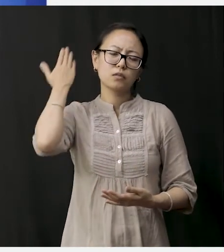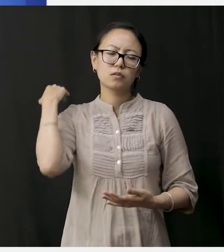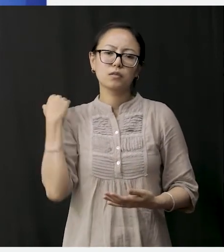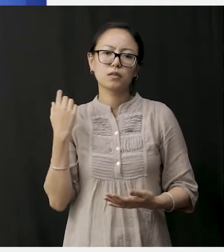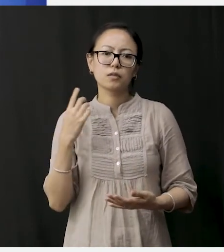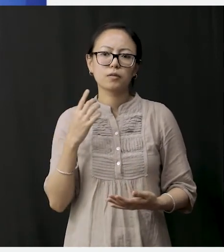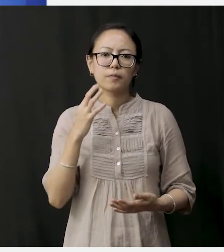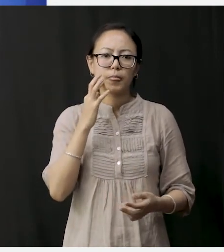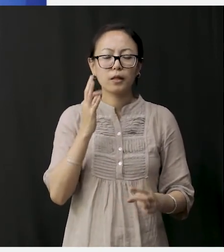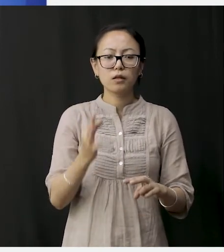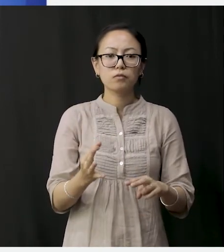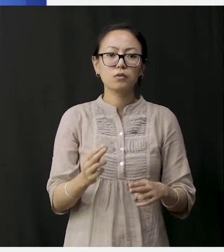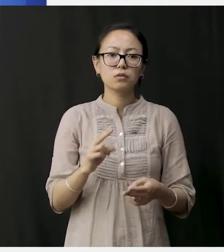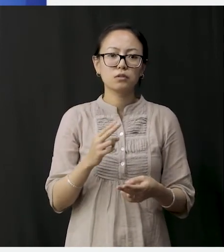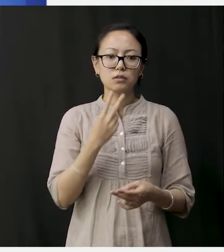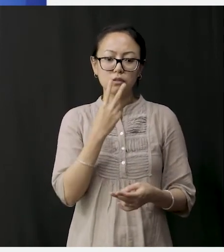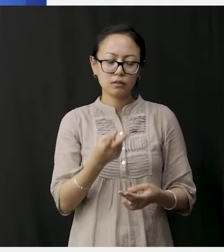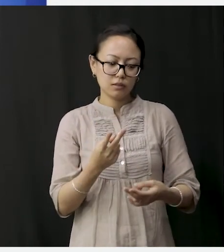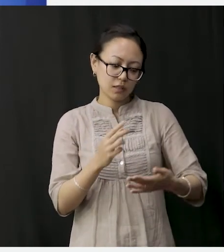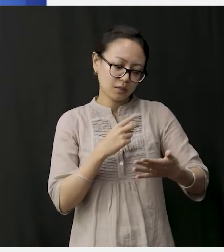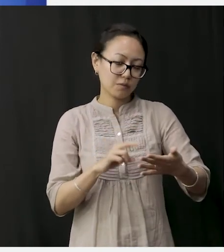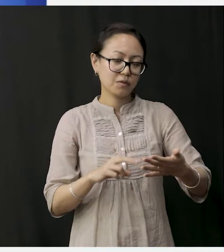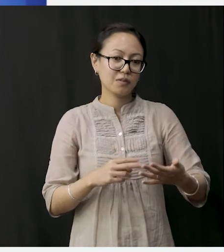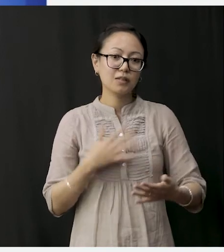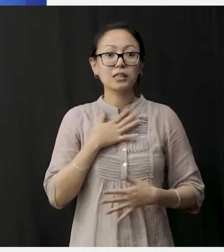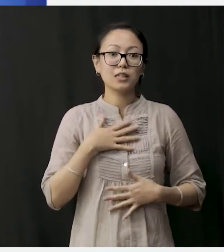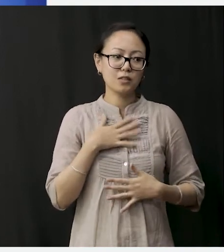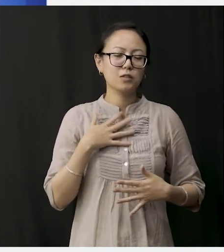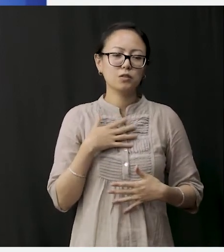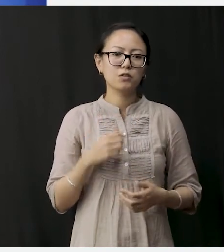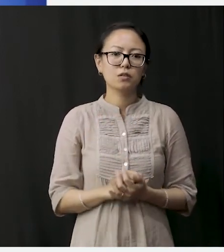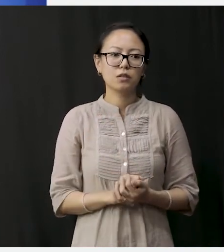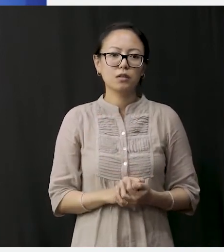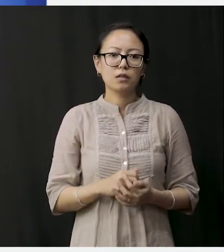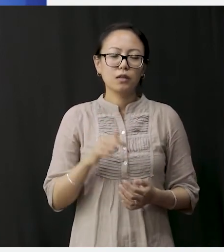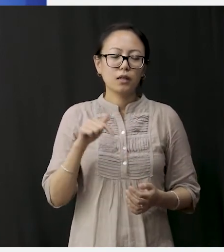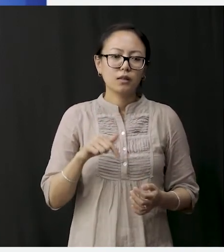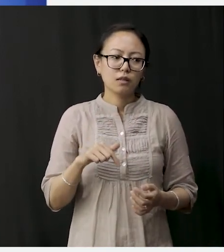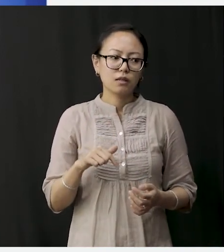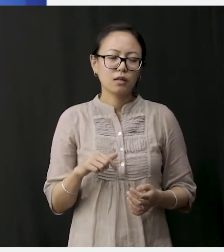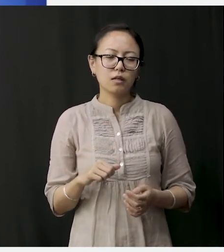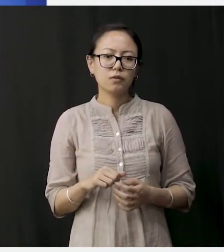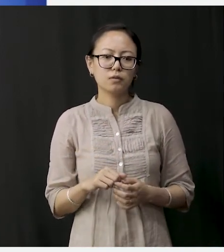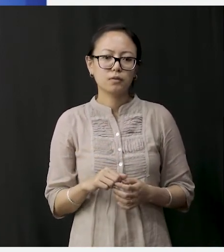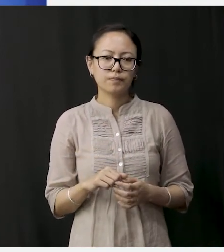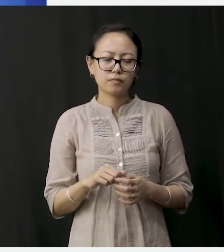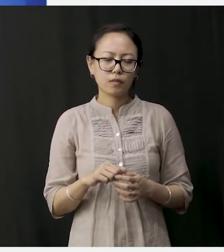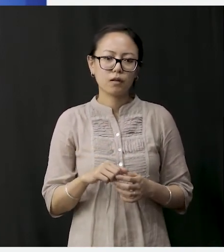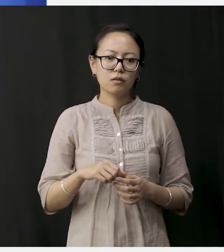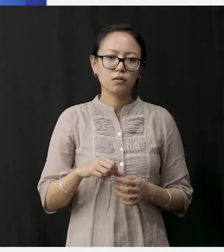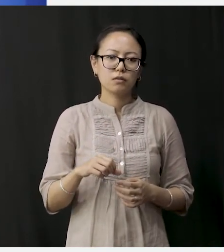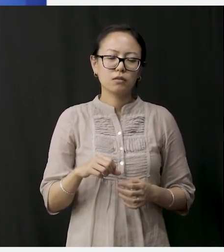so with this lesson, there is one work that you need to do in your textbook. You can turn to page